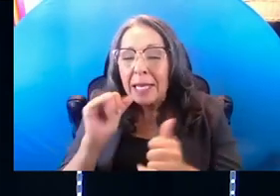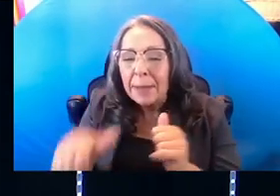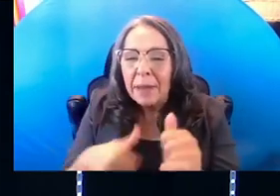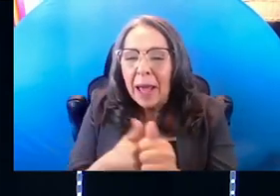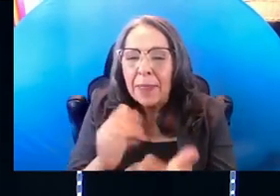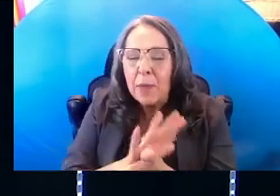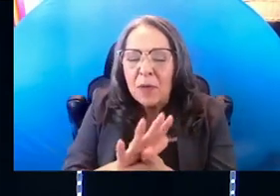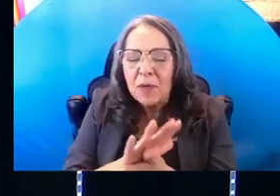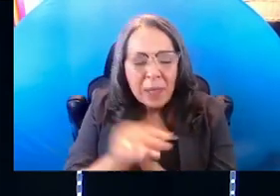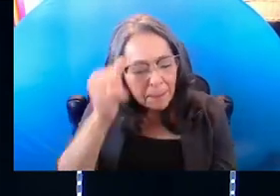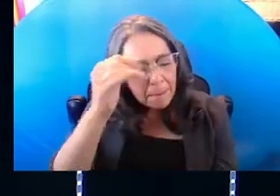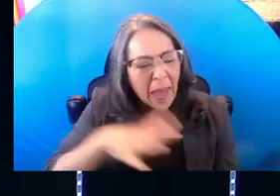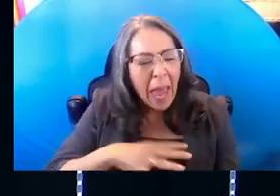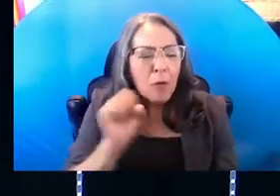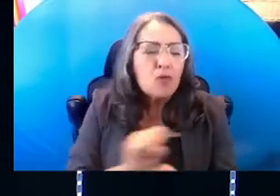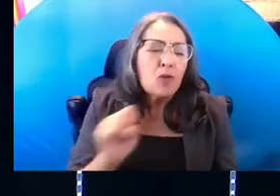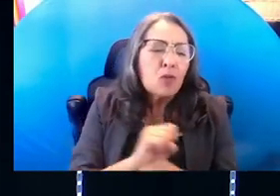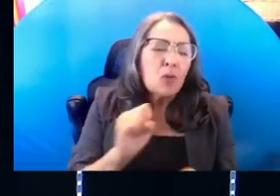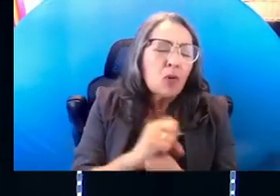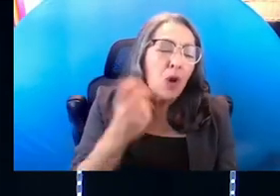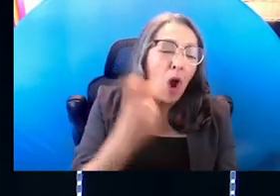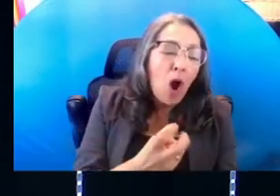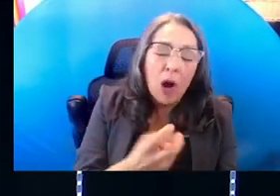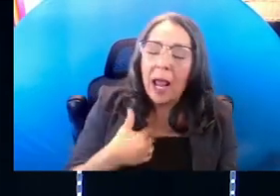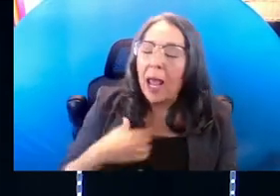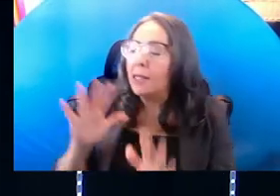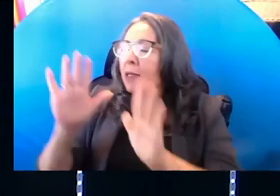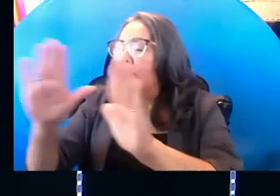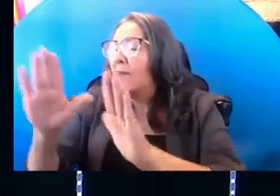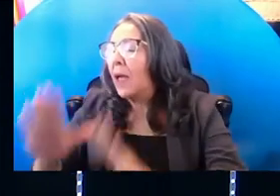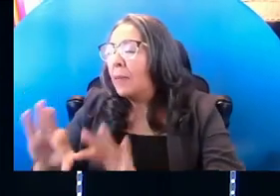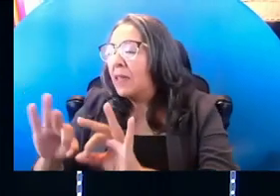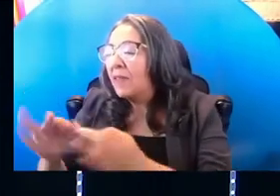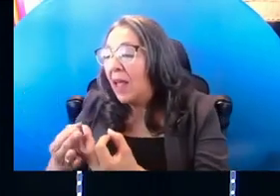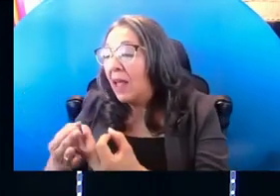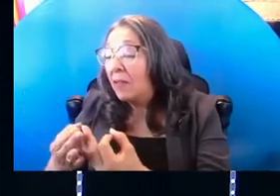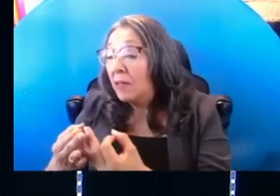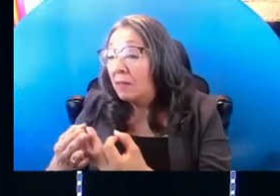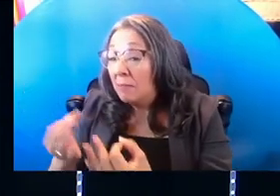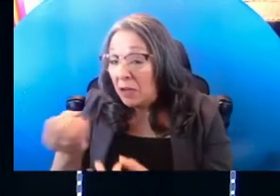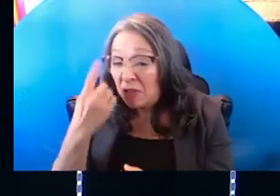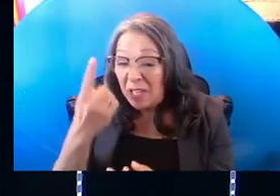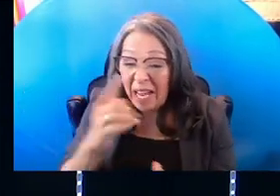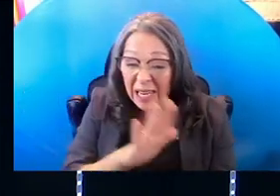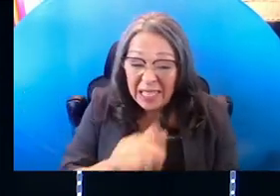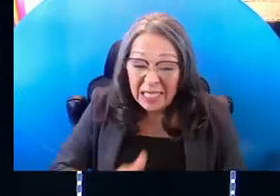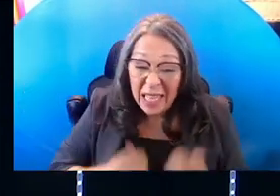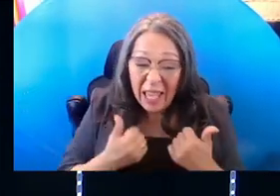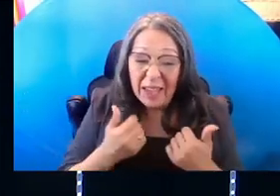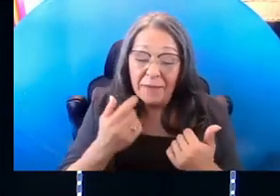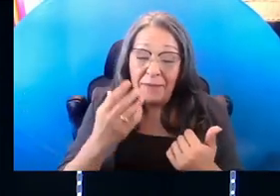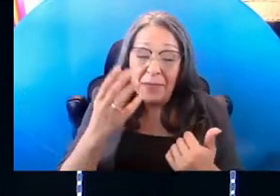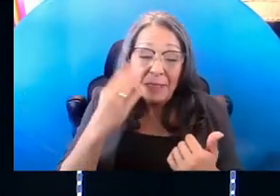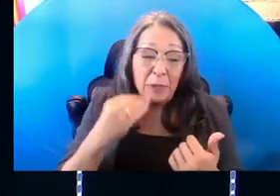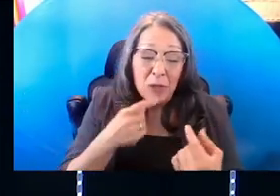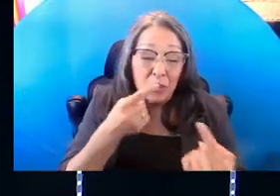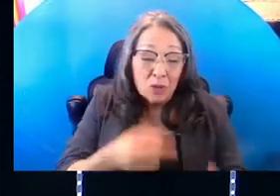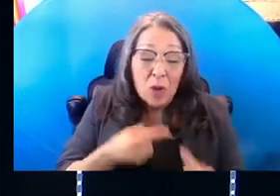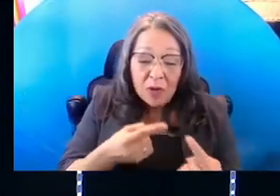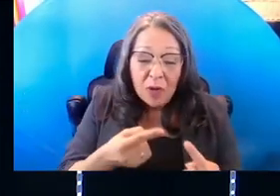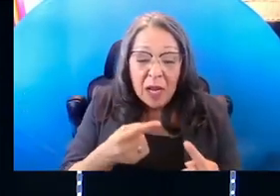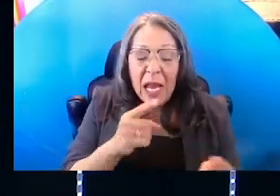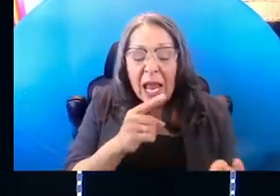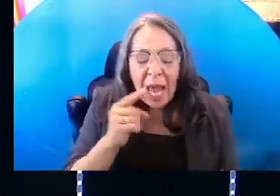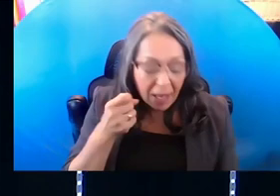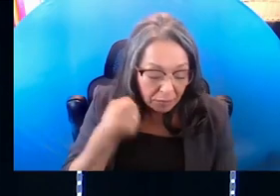he's a hardworking dude, got an amazing family, but life has struggles. And he comes across this like magical remote, right? Should have brought a remote with me, but he